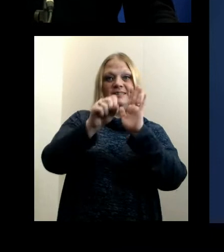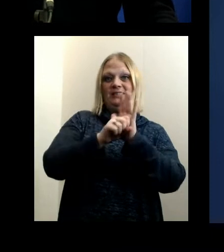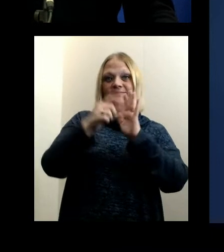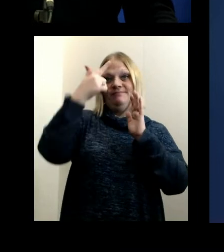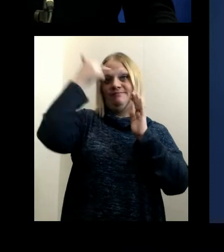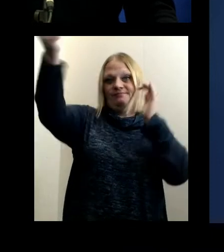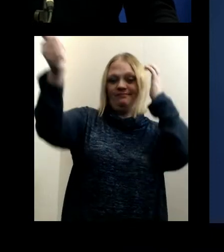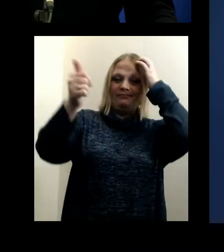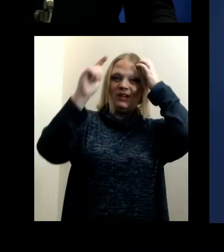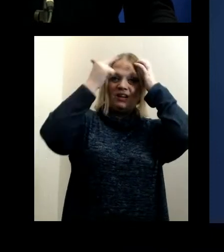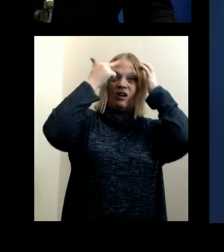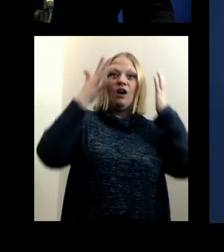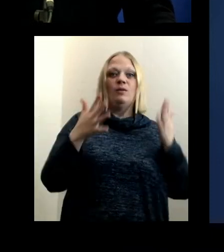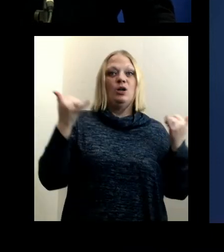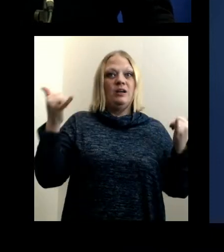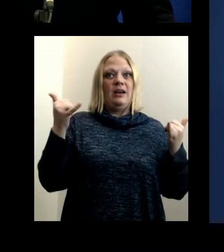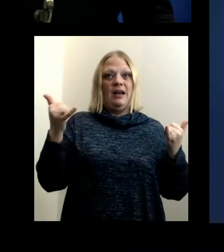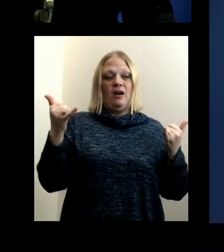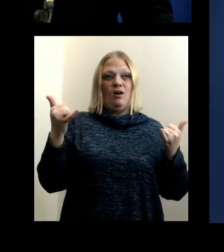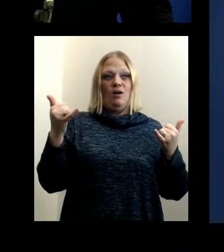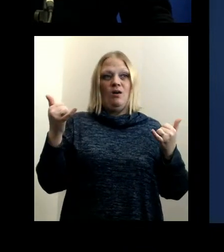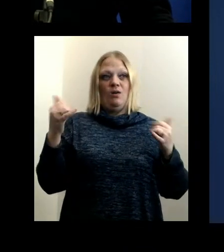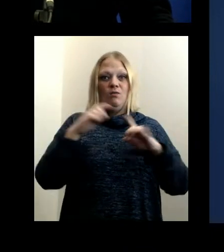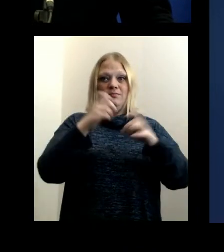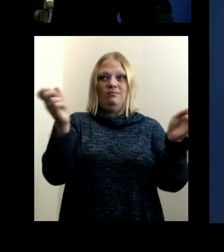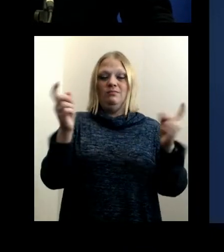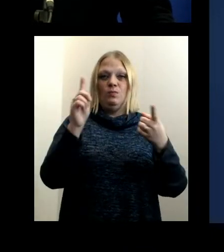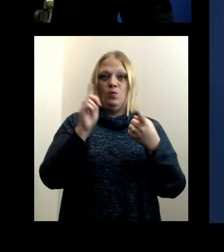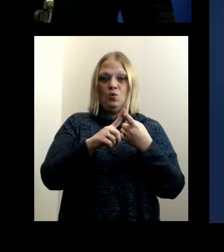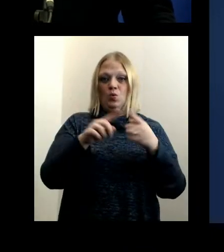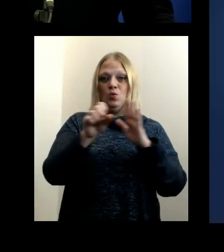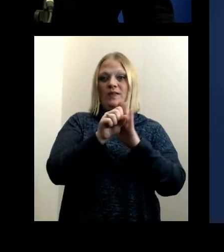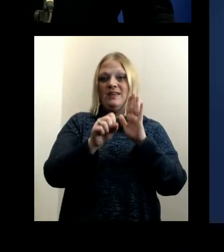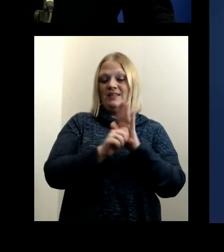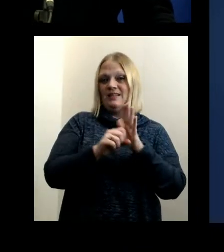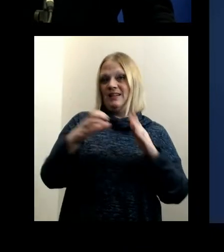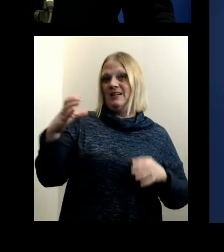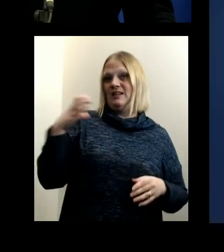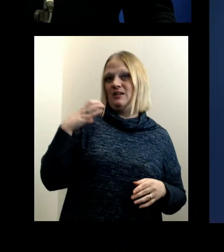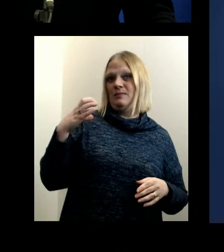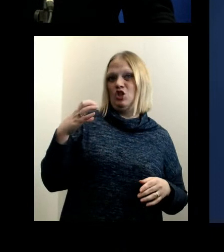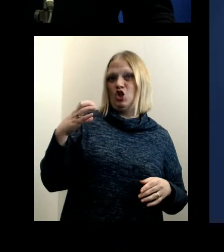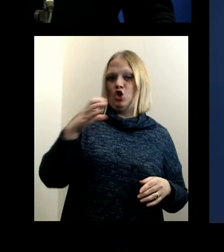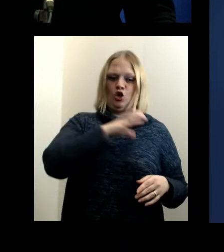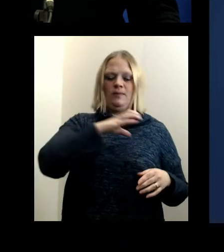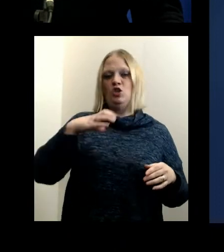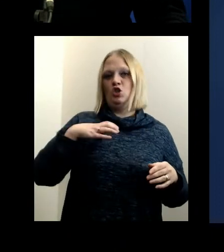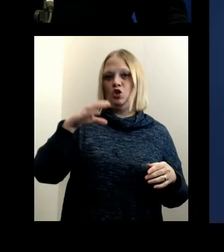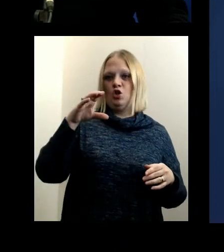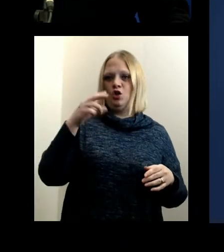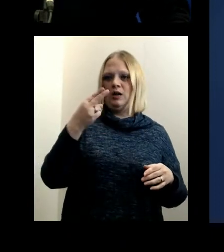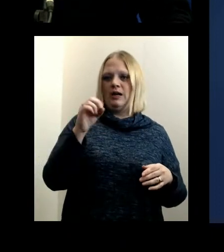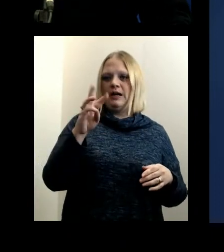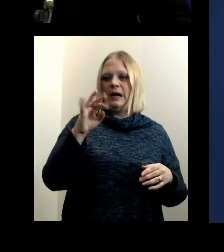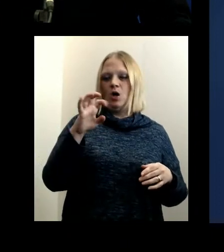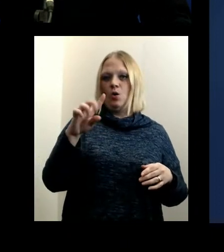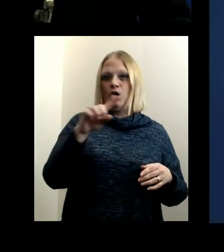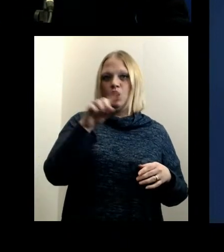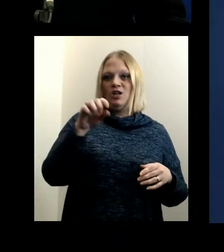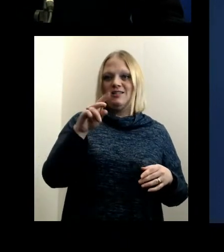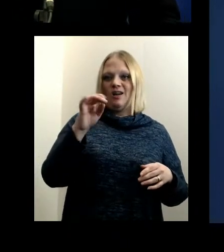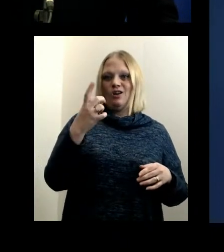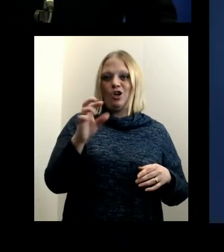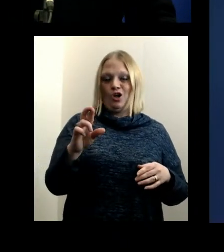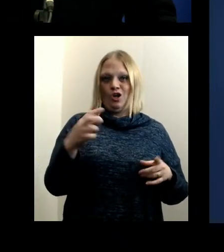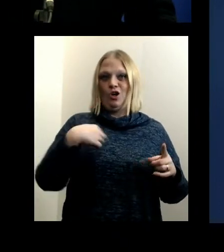And the governor has now put it in the hands of State Health Director or Health Commissioner Howard Zucker. We had previously said we believe we could get